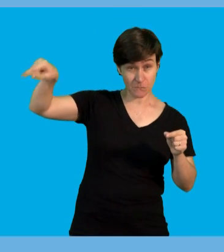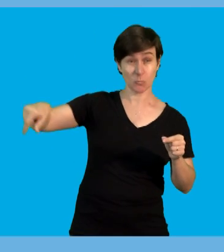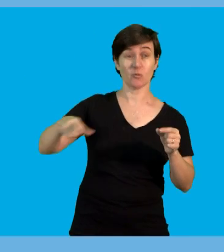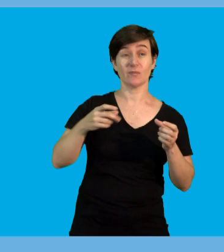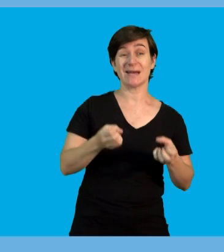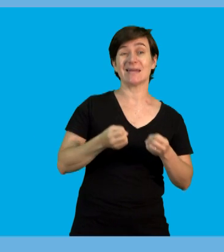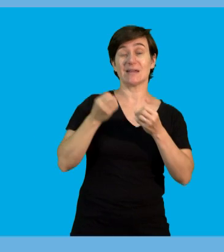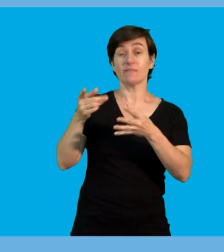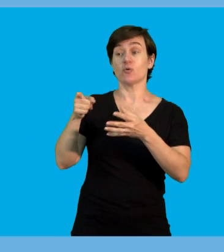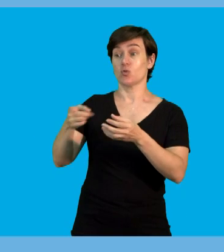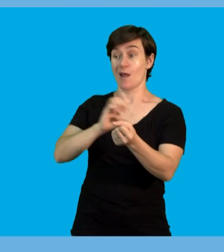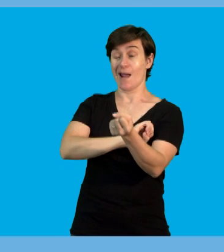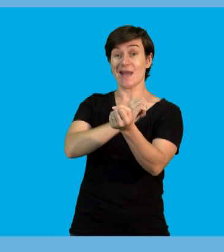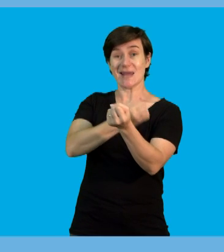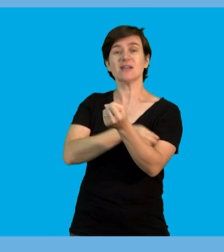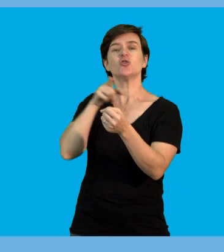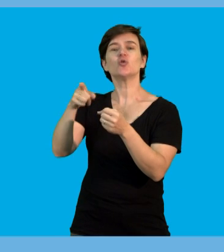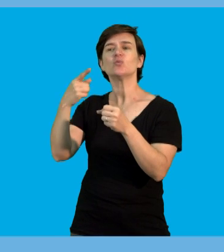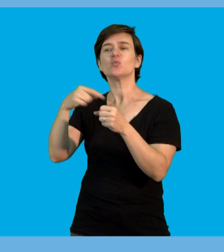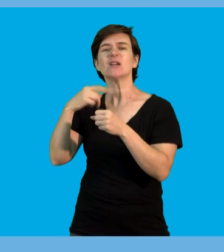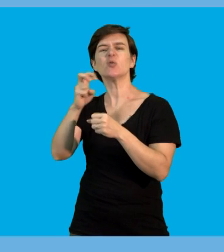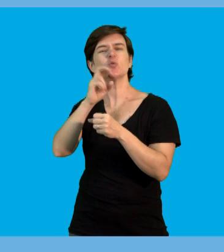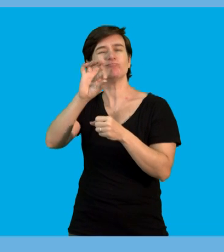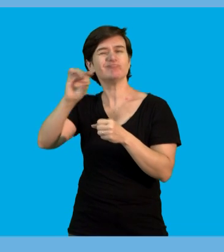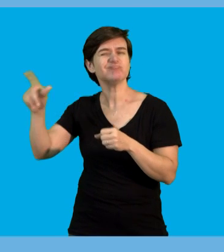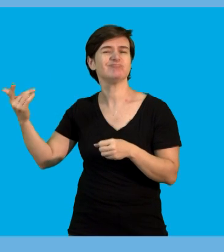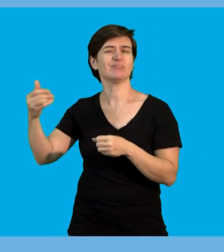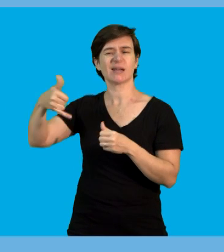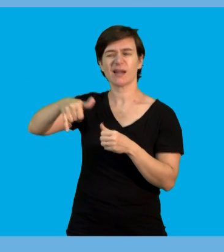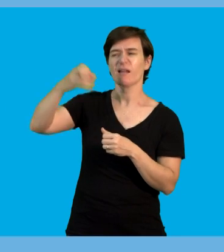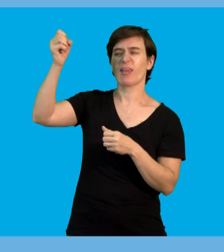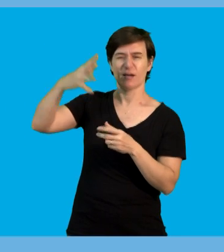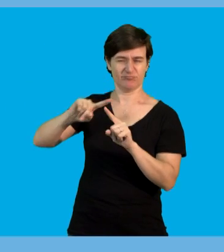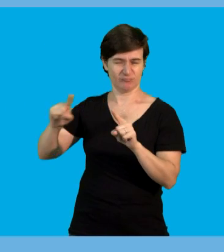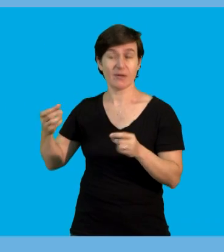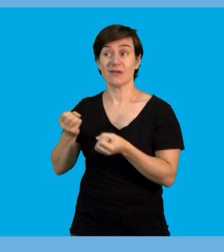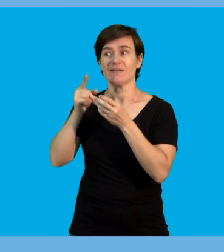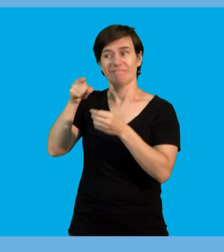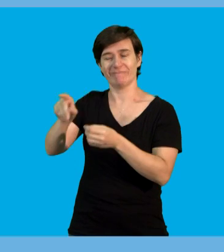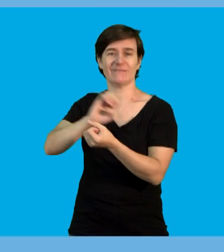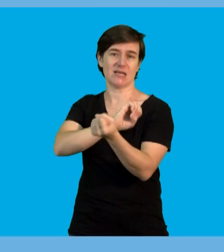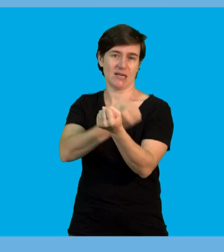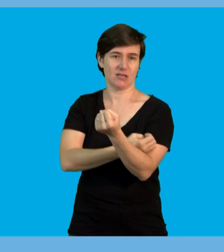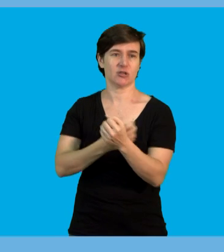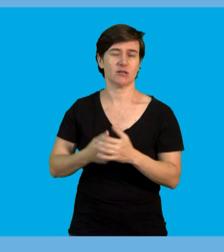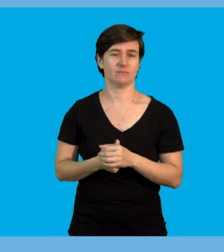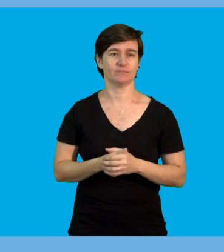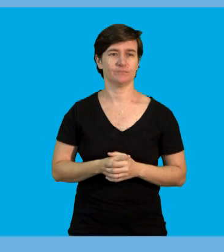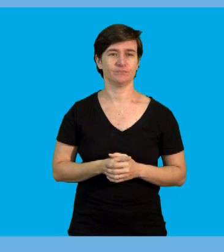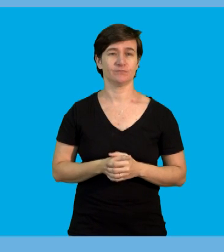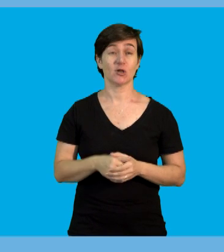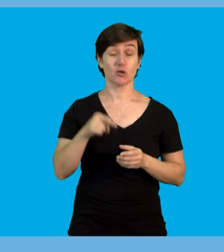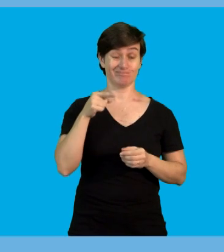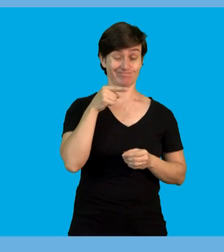electrical appliances to provide power. So as our charges, as our electrons are moving from one point to the other, they are going